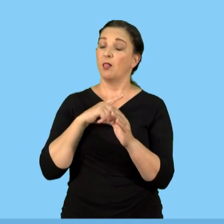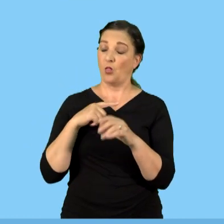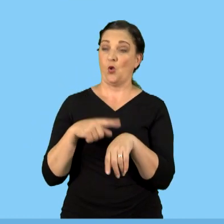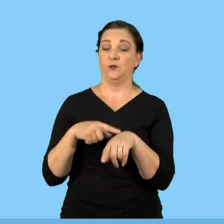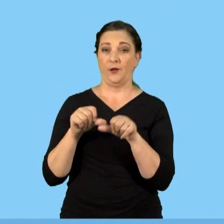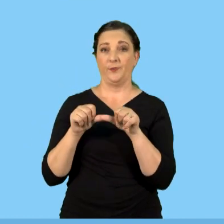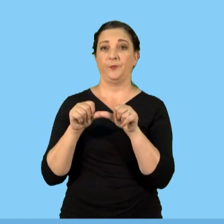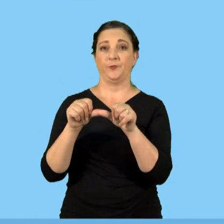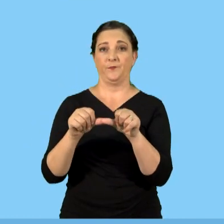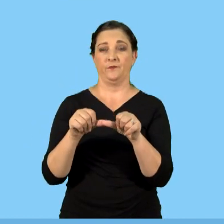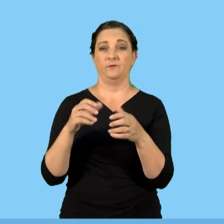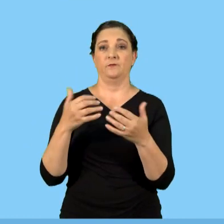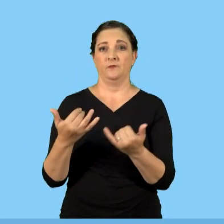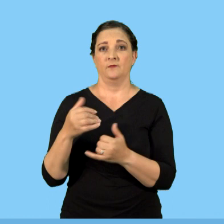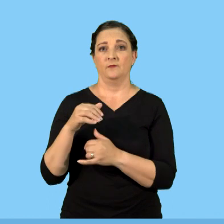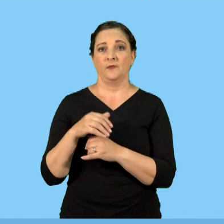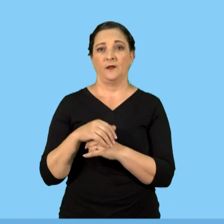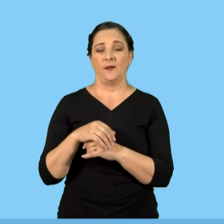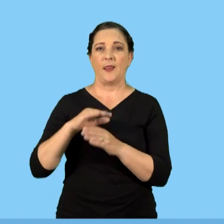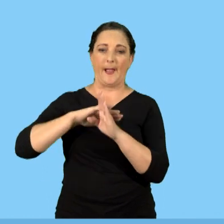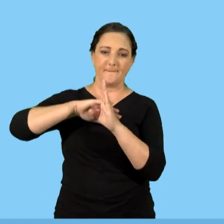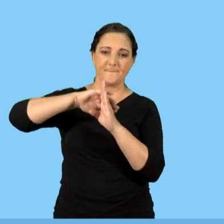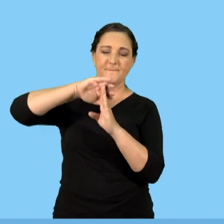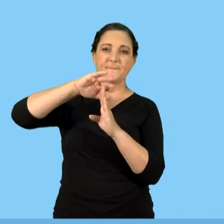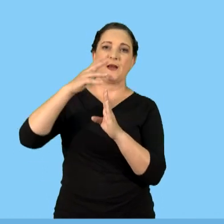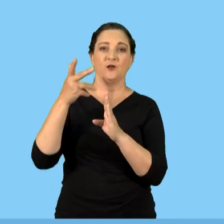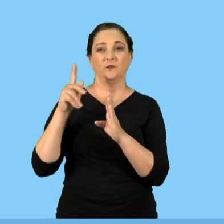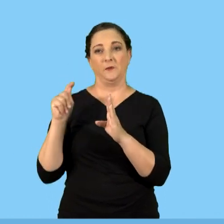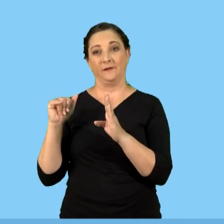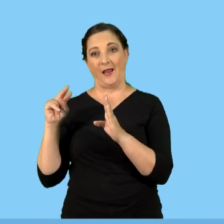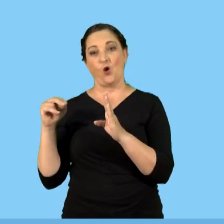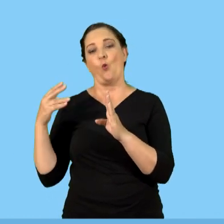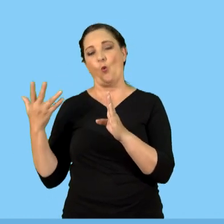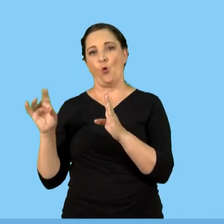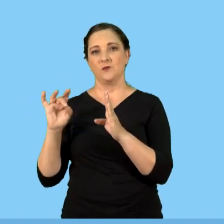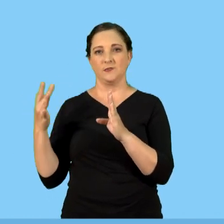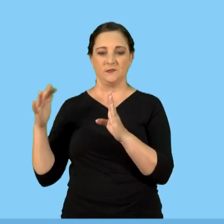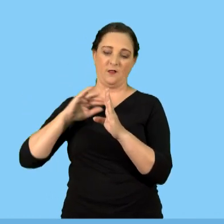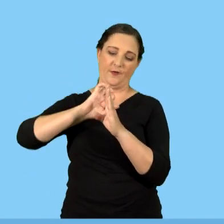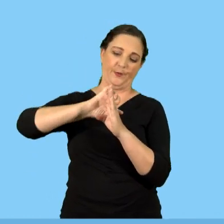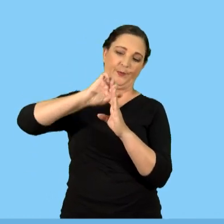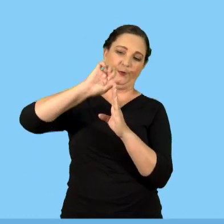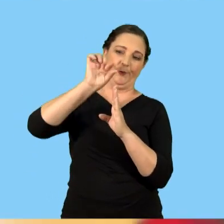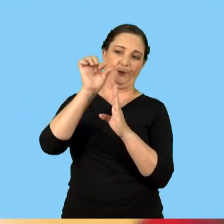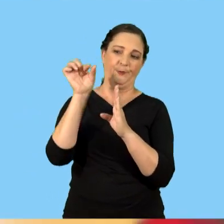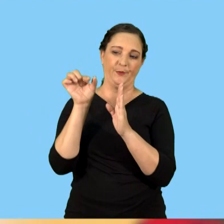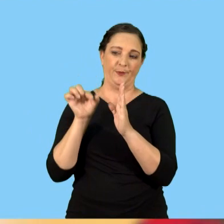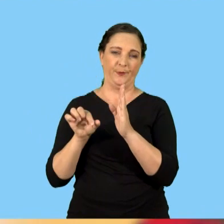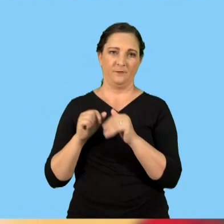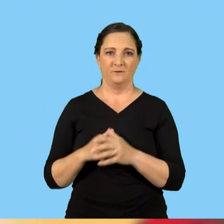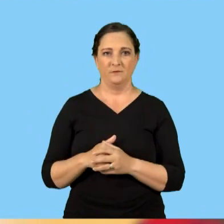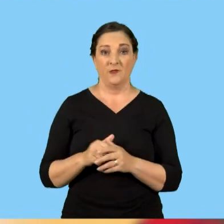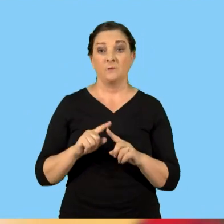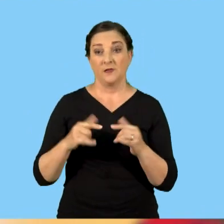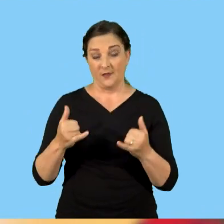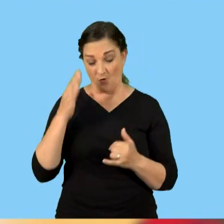to last for a very long time because it has been electroplated by either the tin or the silver. So we